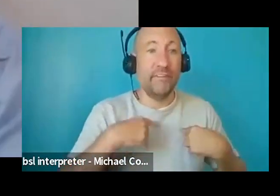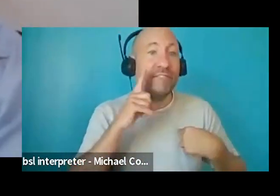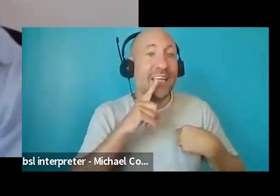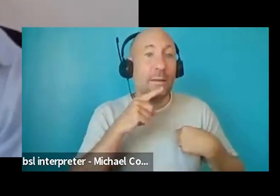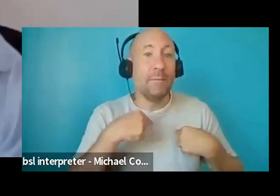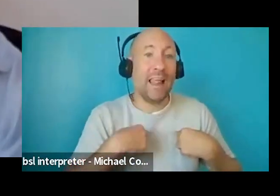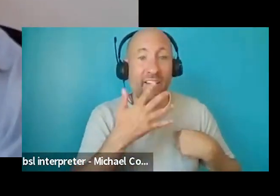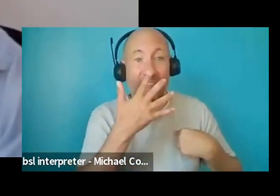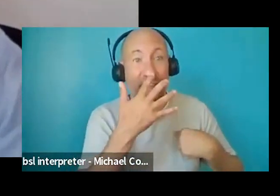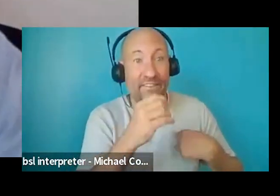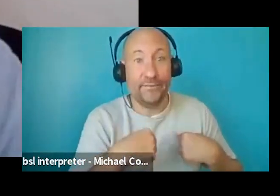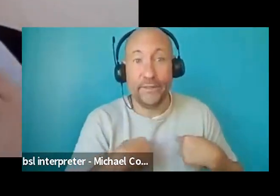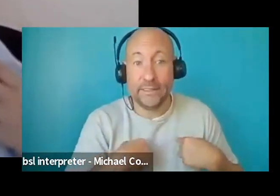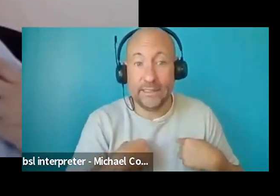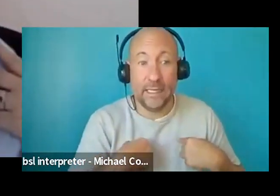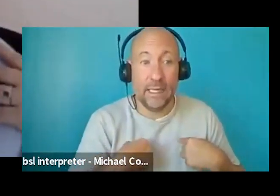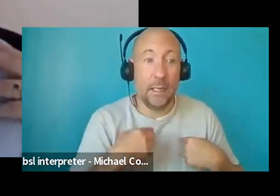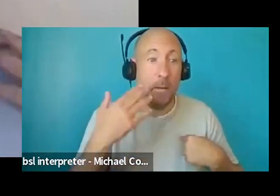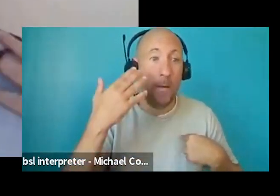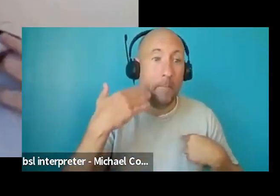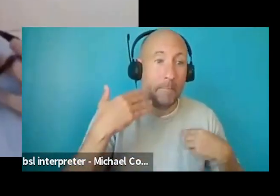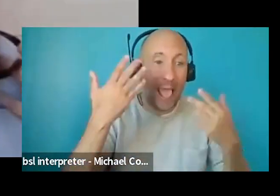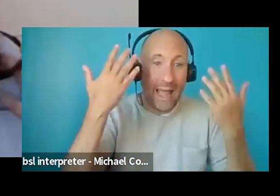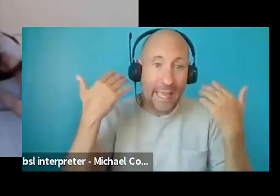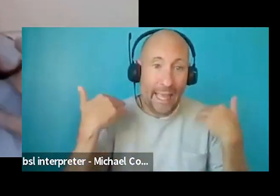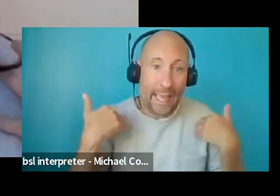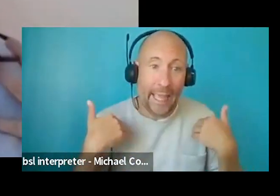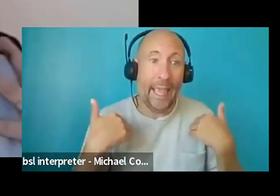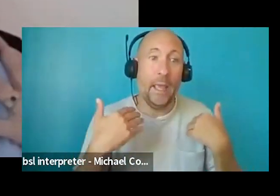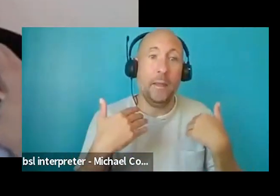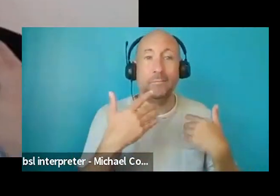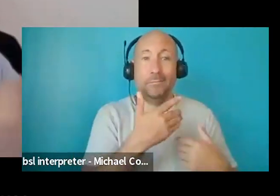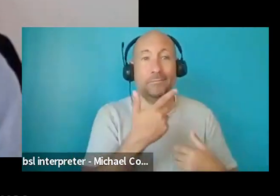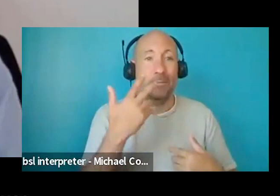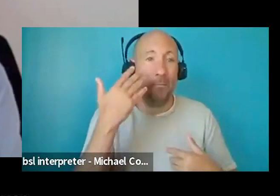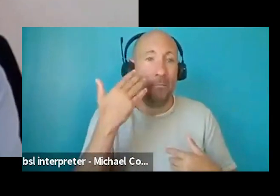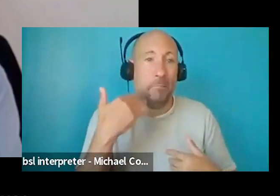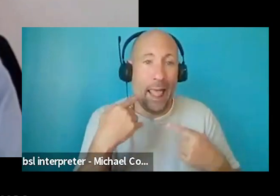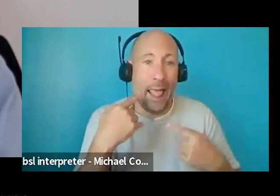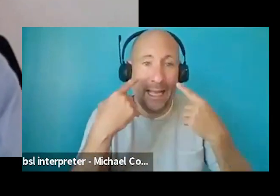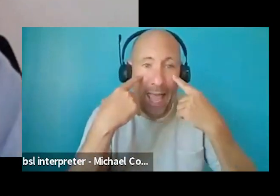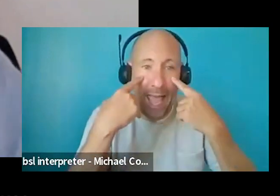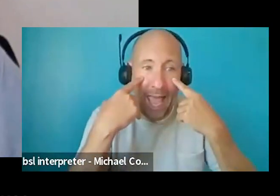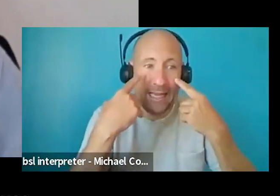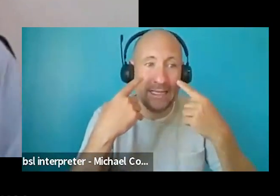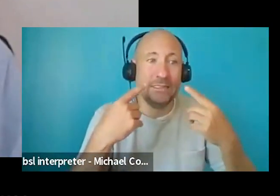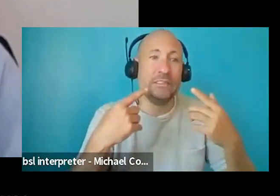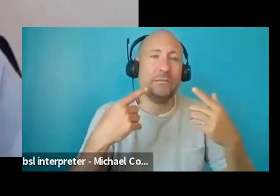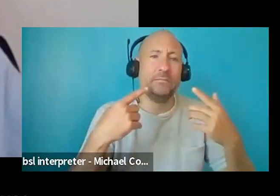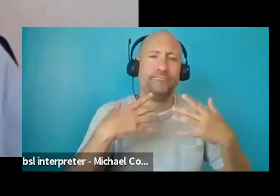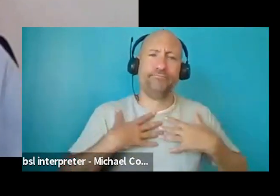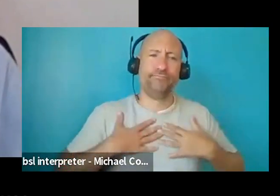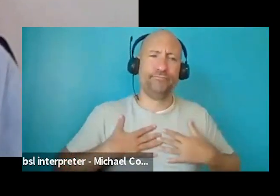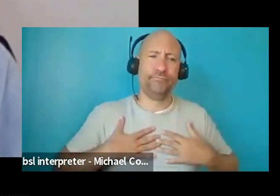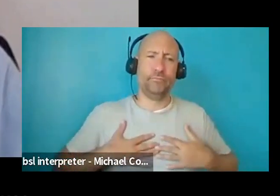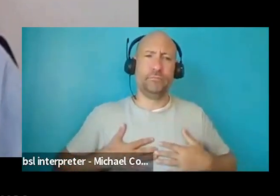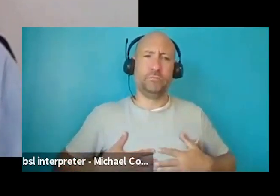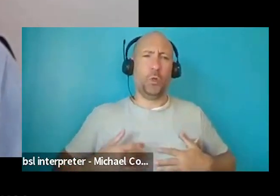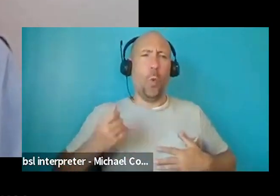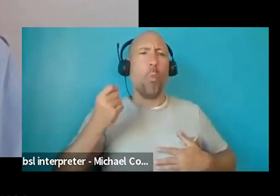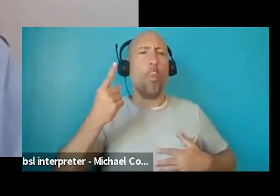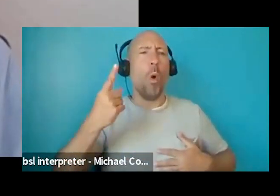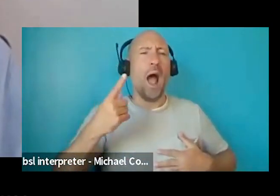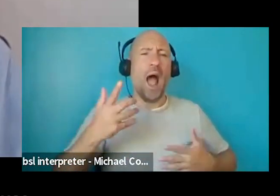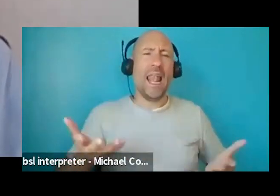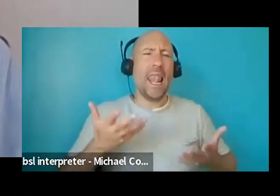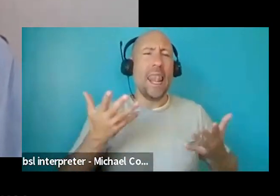50 years old, black hair and black eyes. I'm wearing a white and